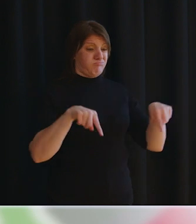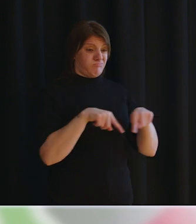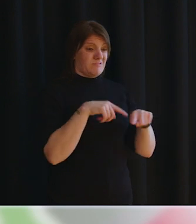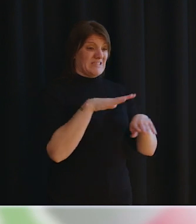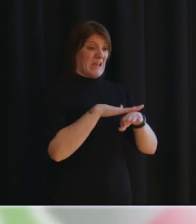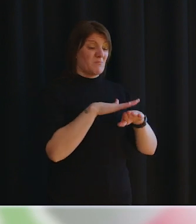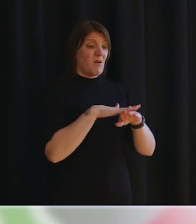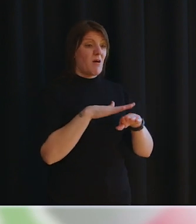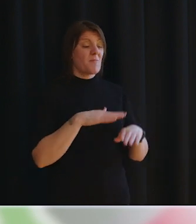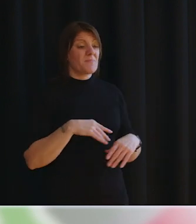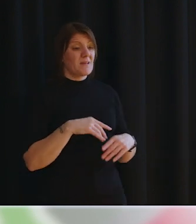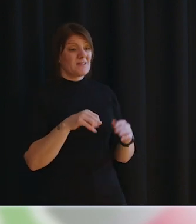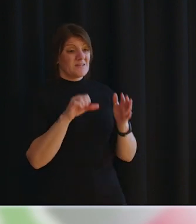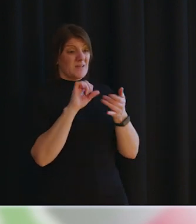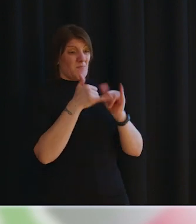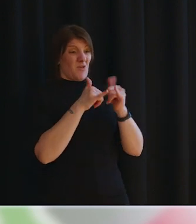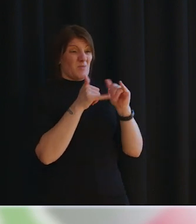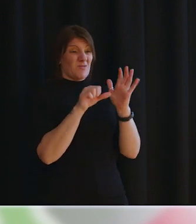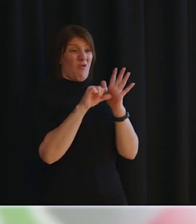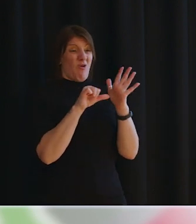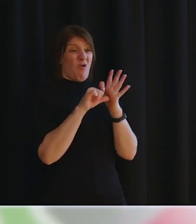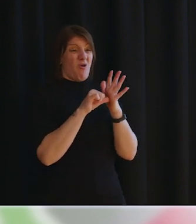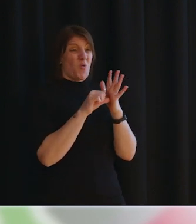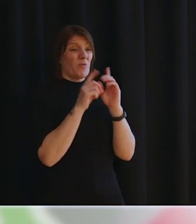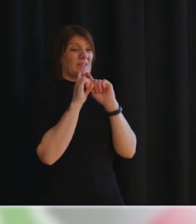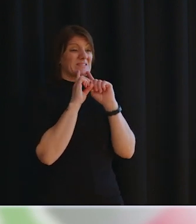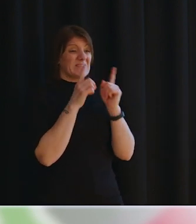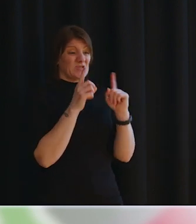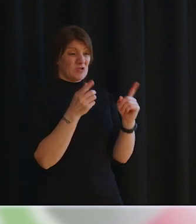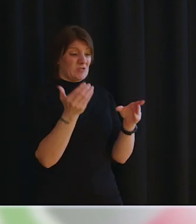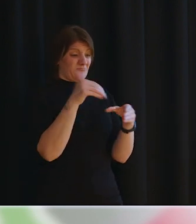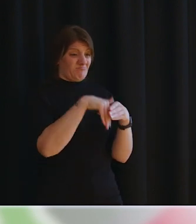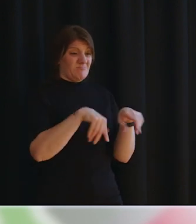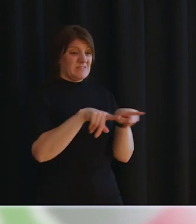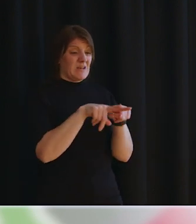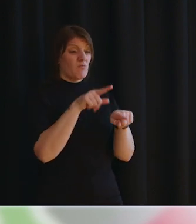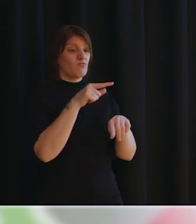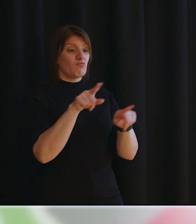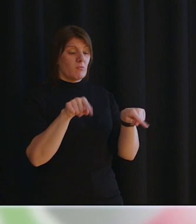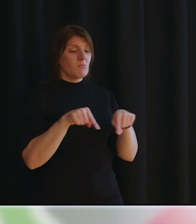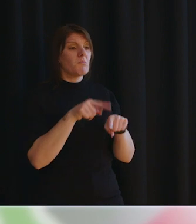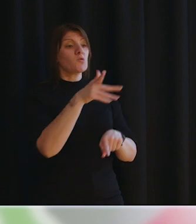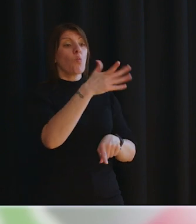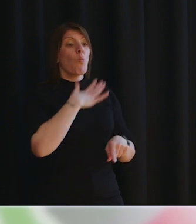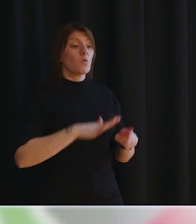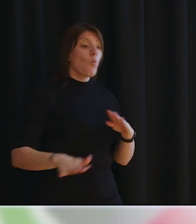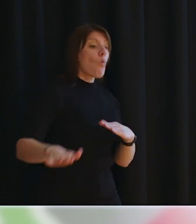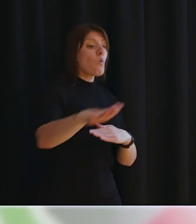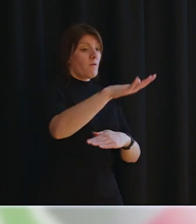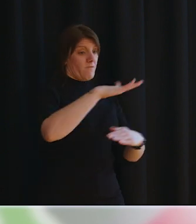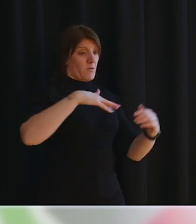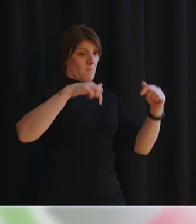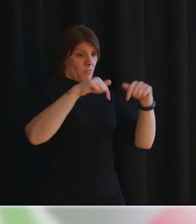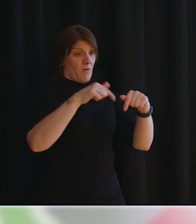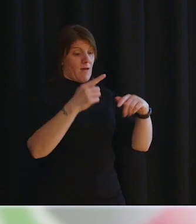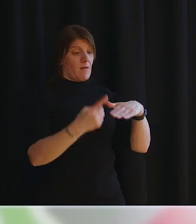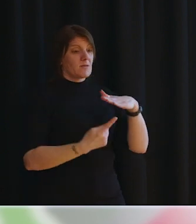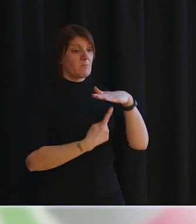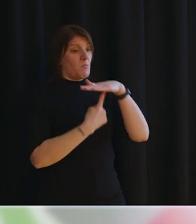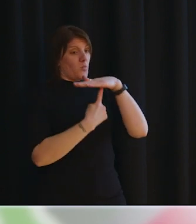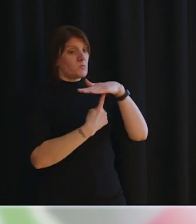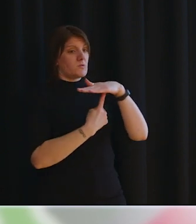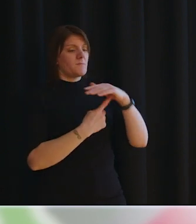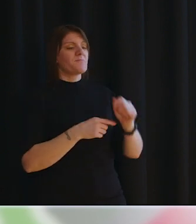annual review, because obviously you have to think about everyone else, but you want to get everyone there. Definitely the